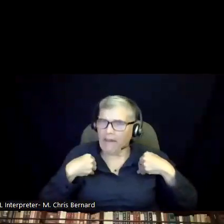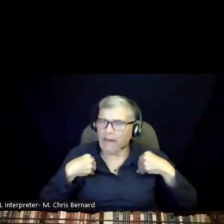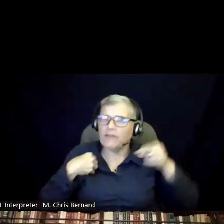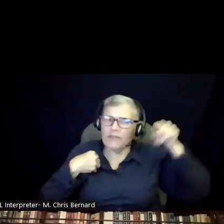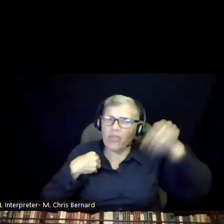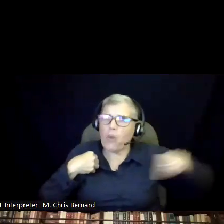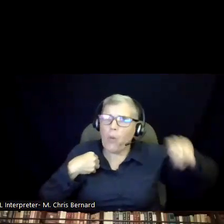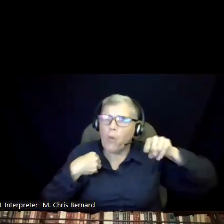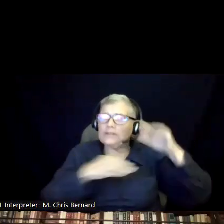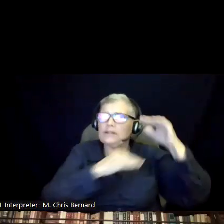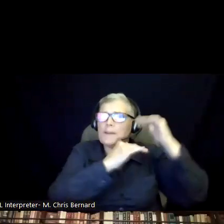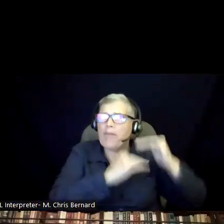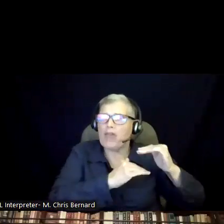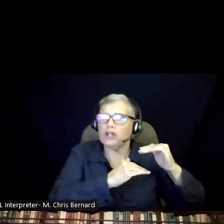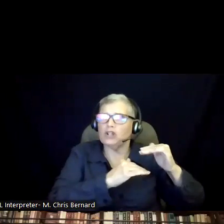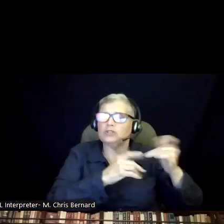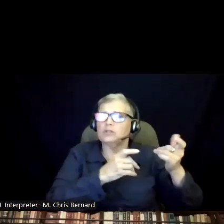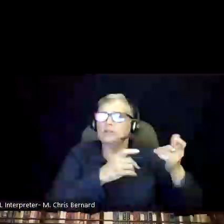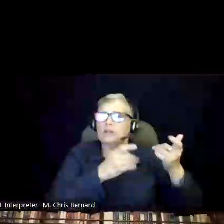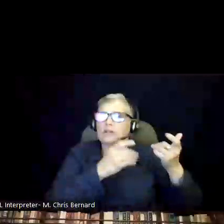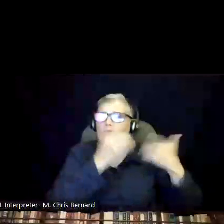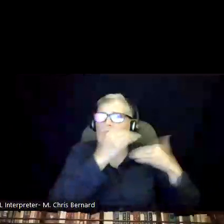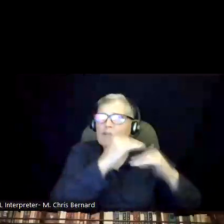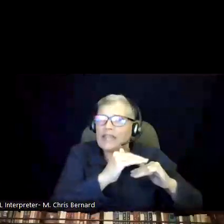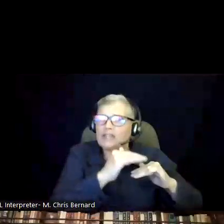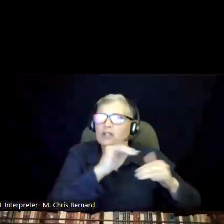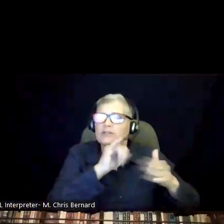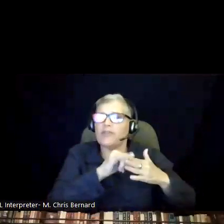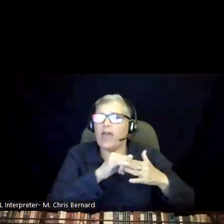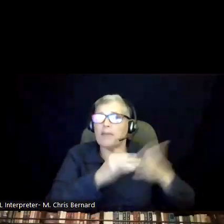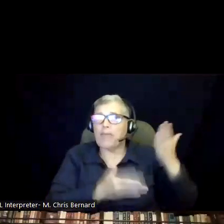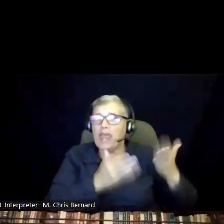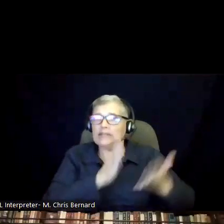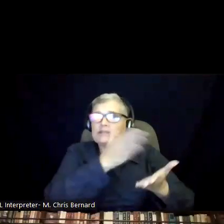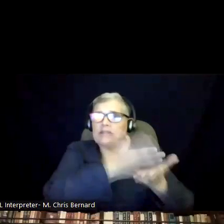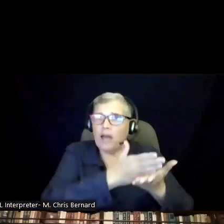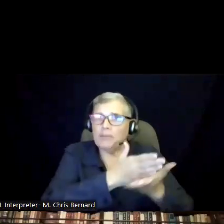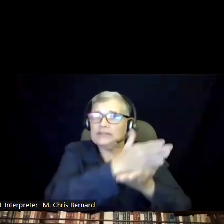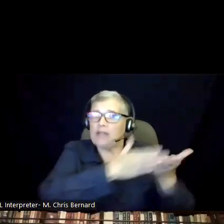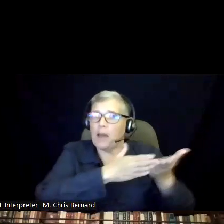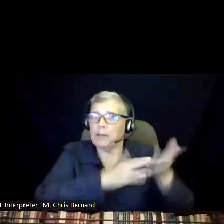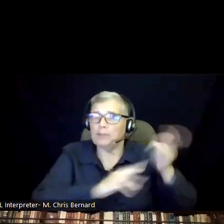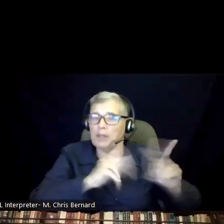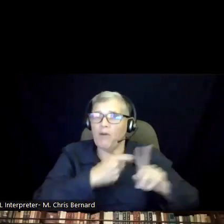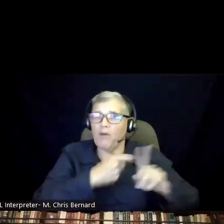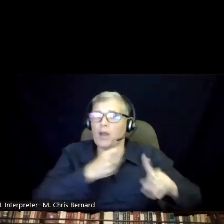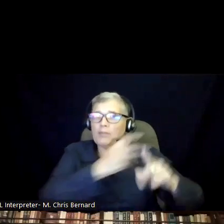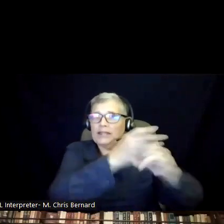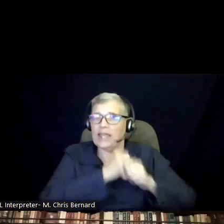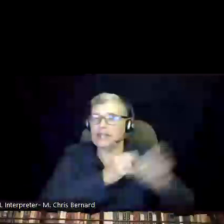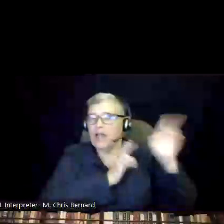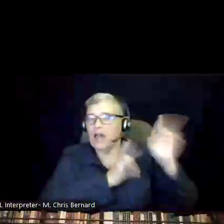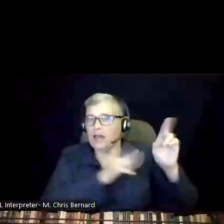from getting a hunting license, we know that the democracy of access has been